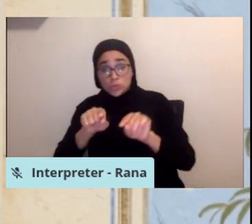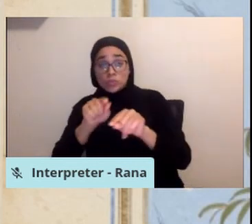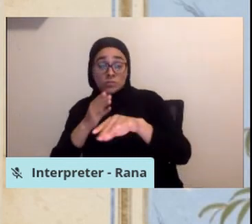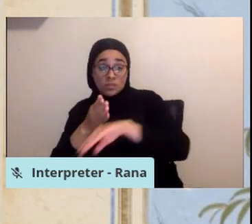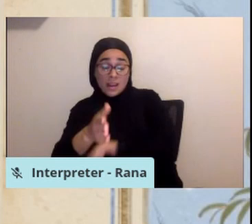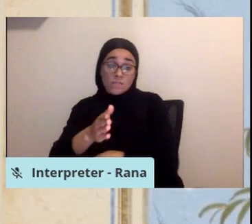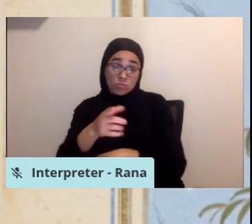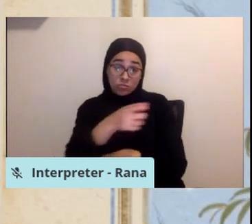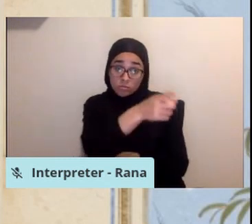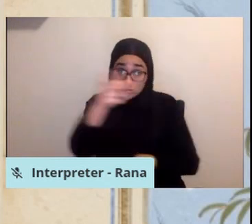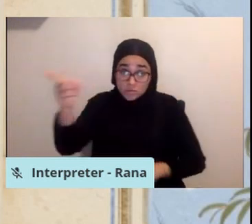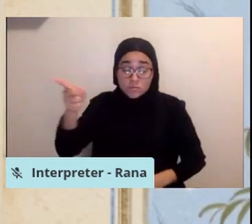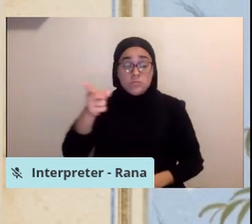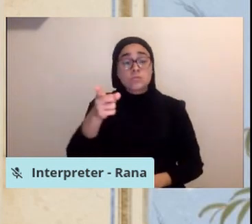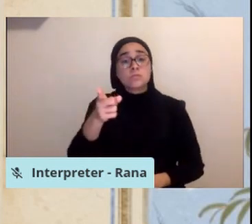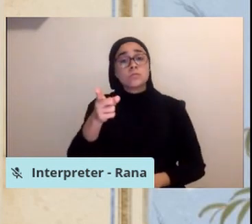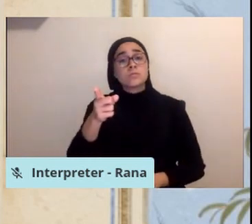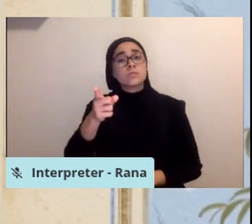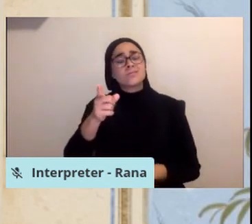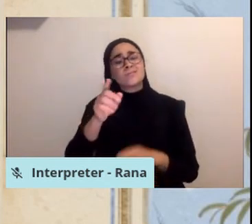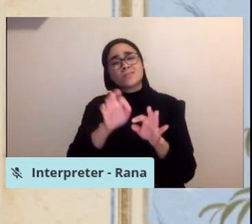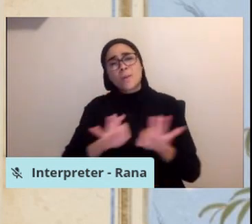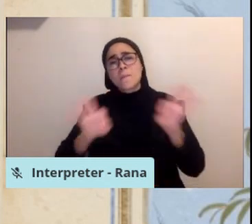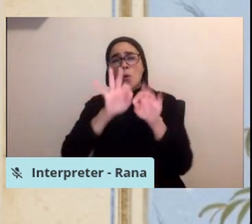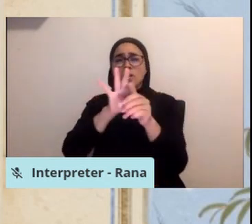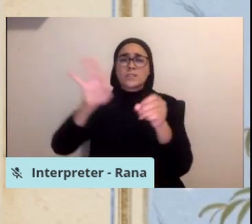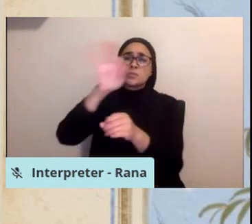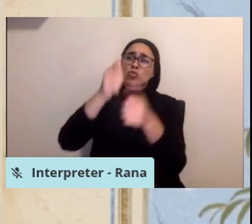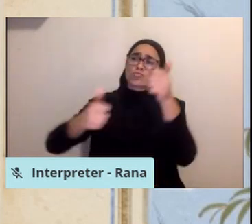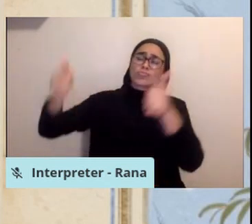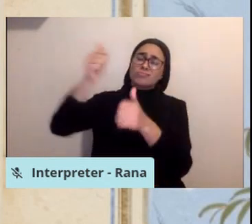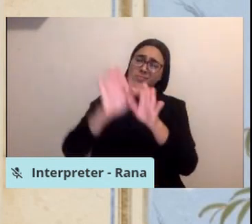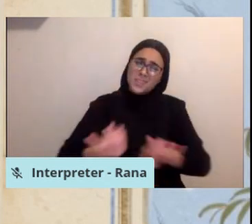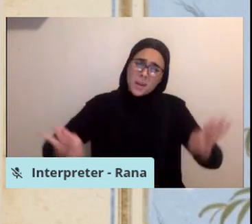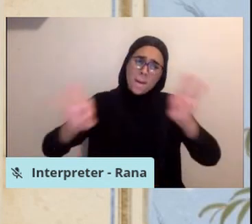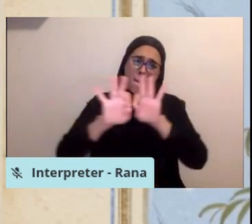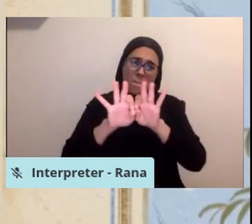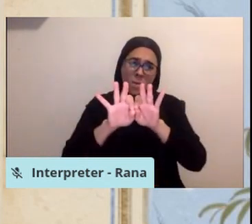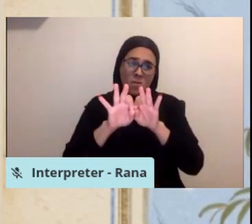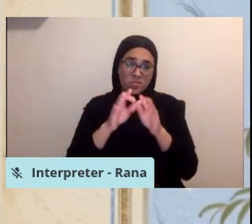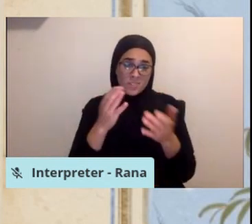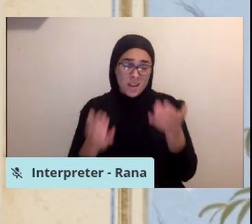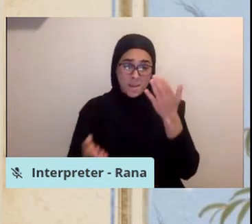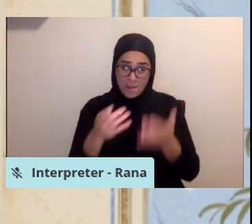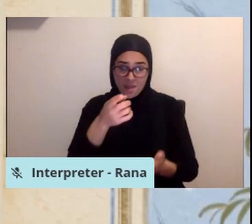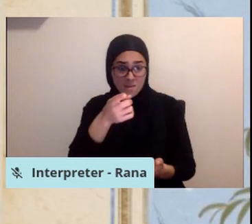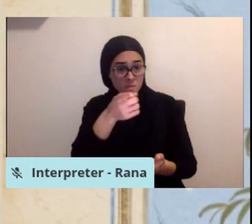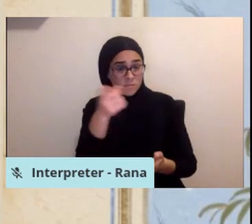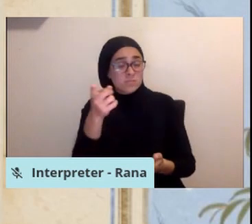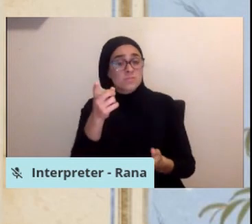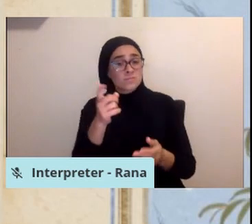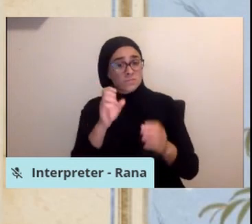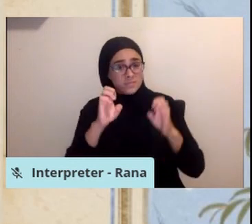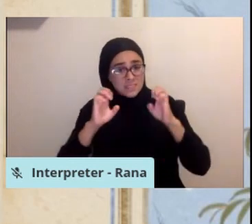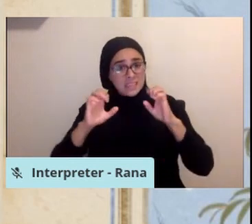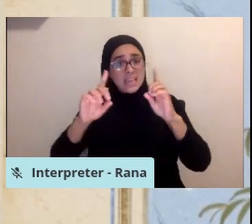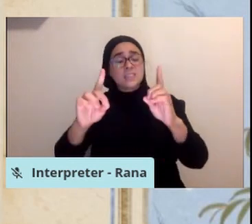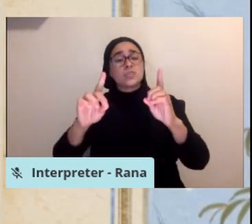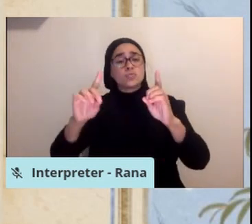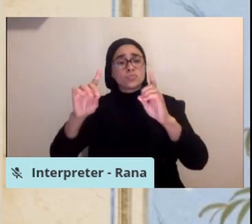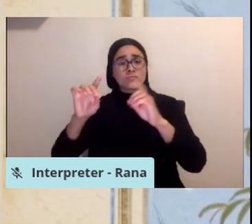chaplain are so essential. And perhaps there's a need, as you mentioned, to educate and mentor